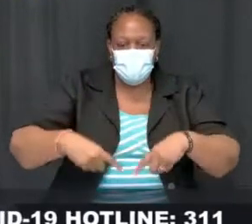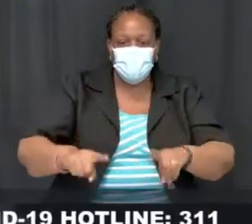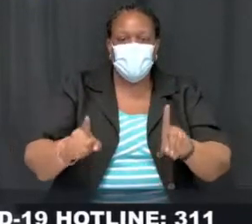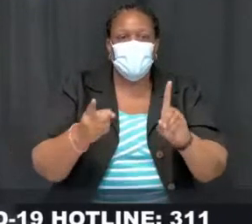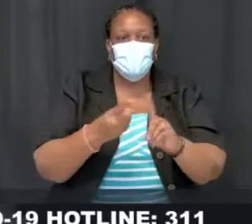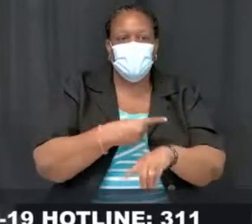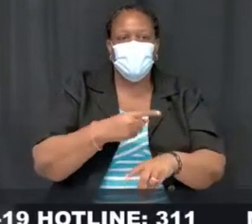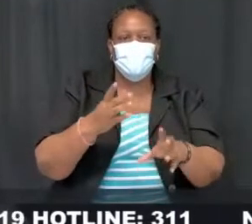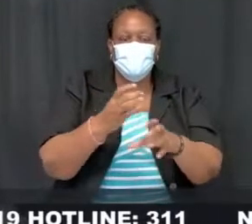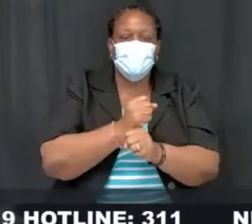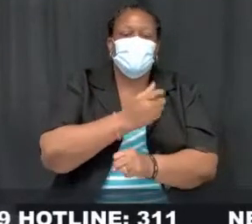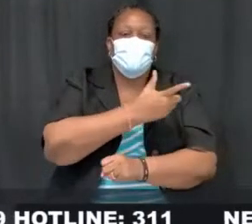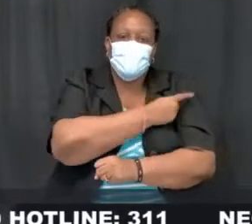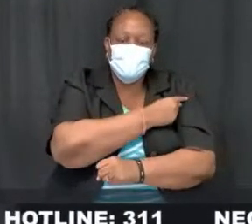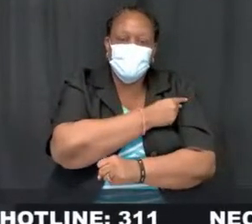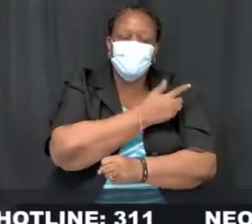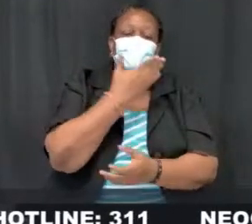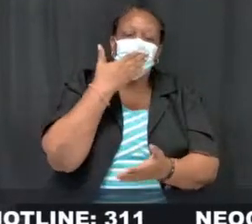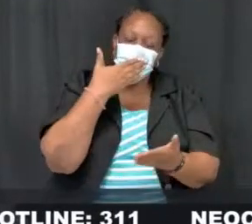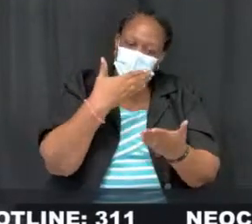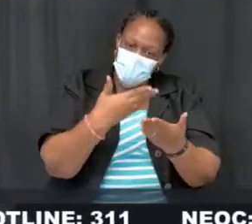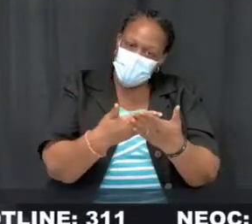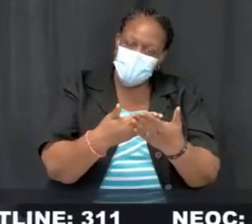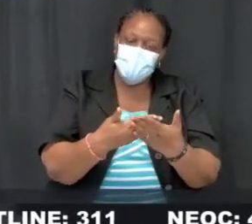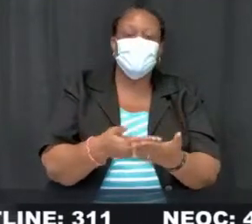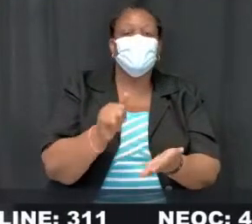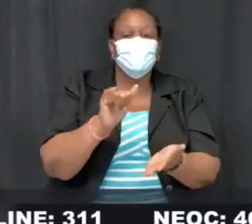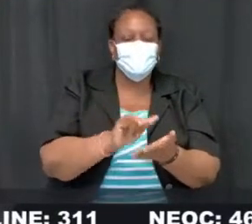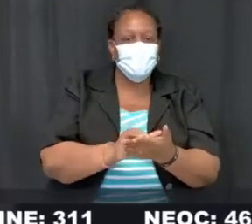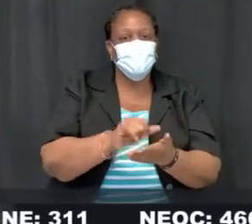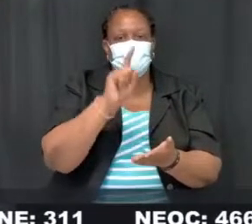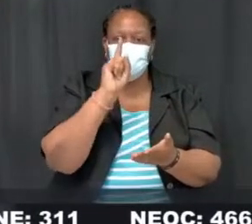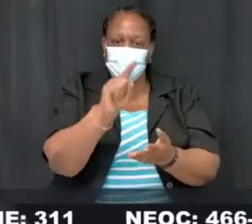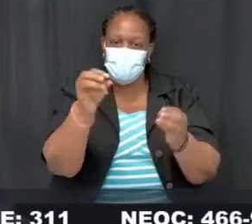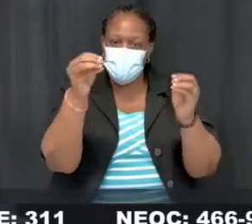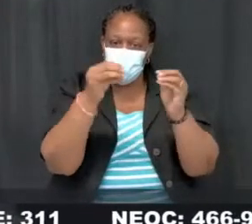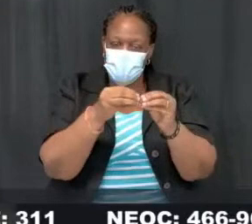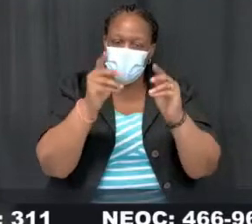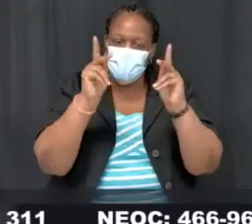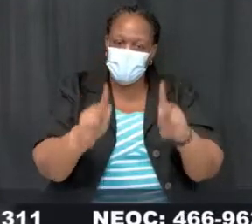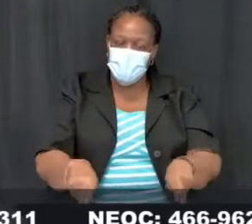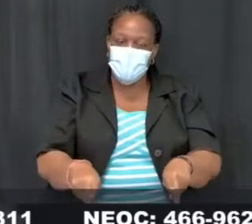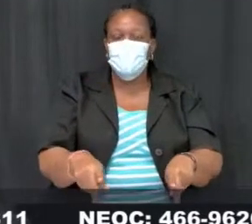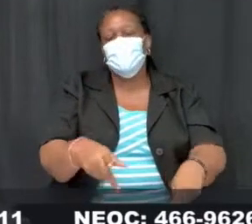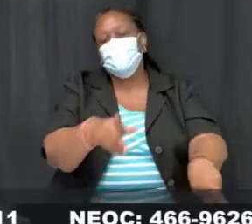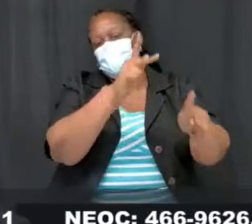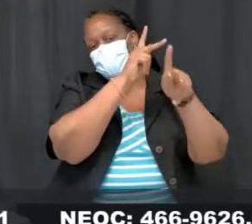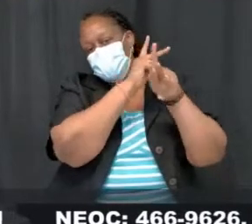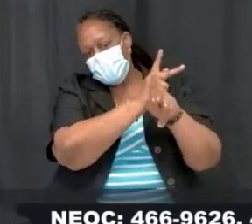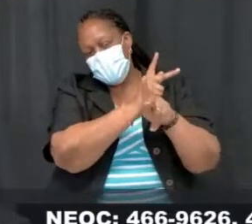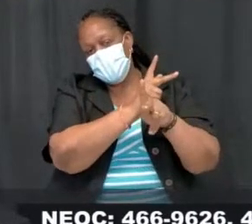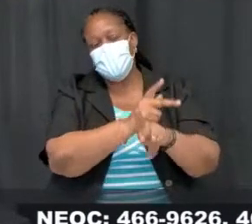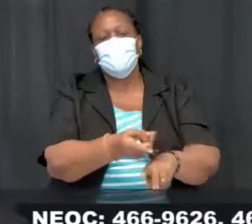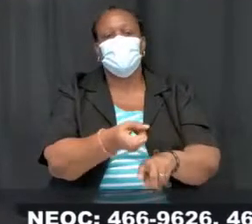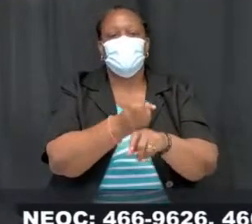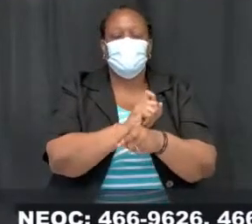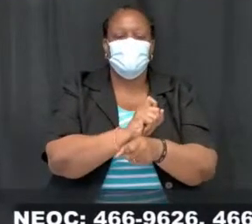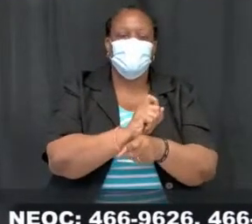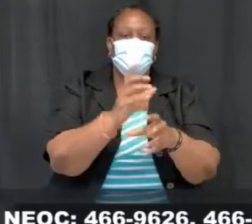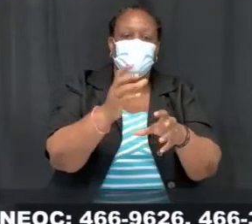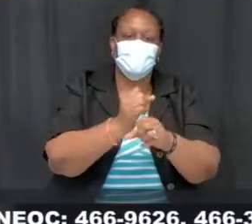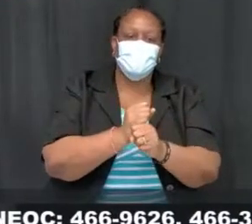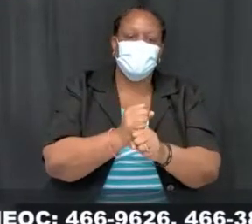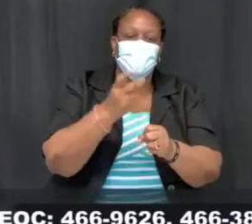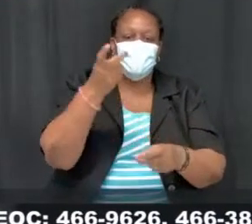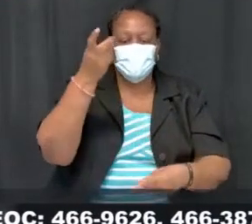day, because that is one more person who is saved from severe disease, hospitalization, and